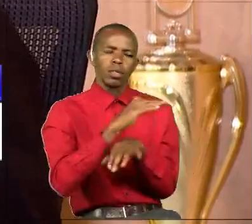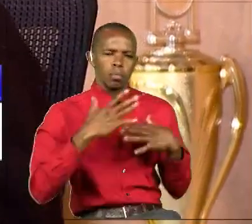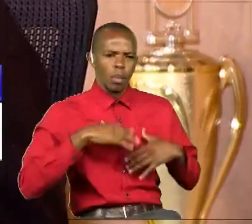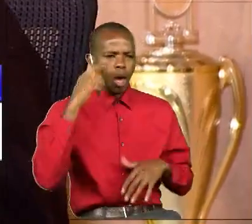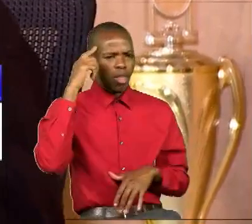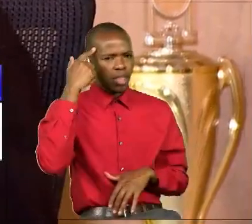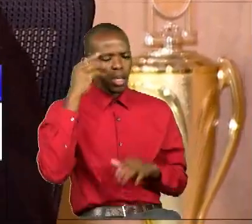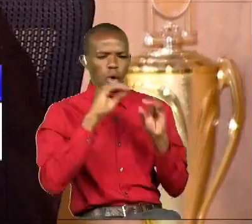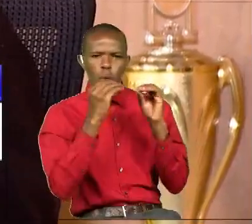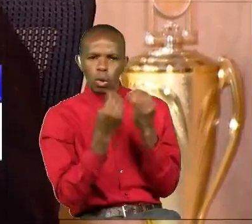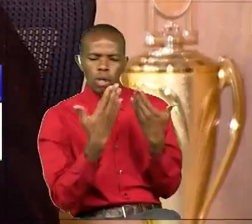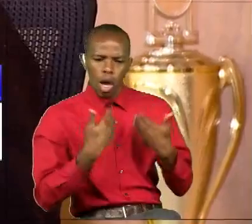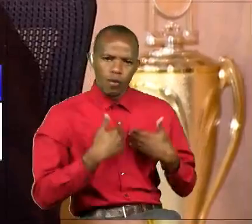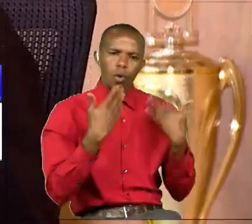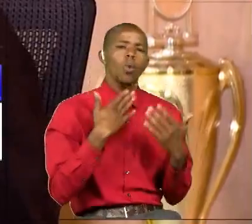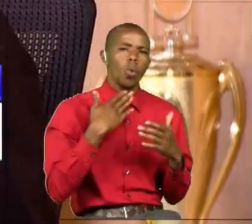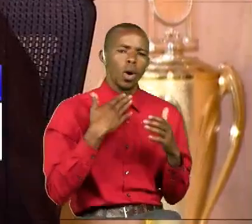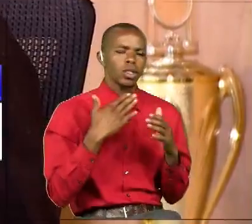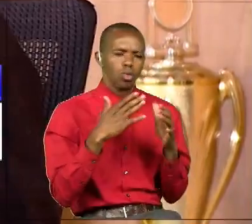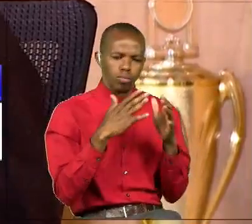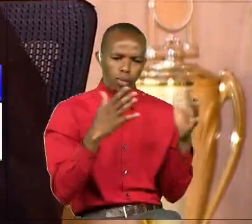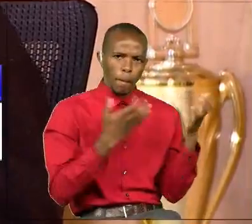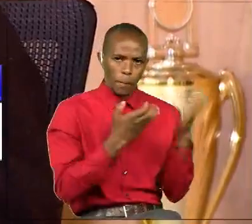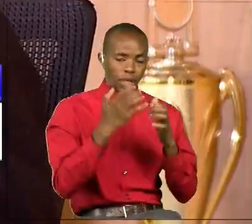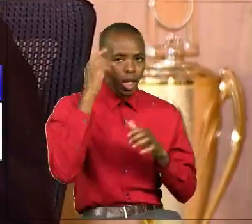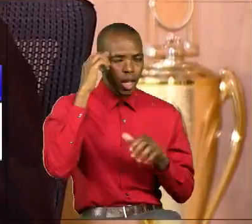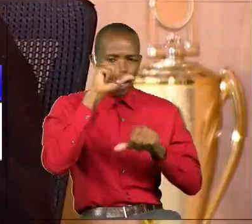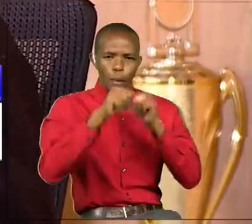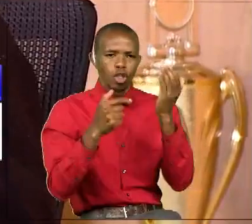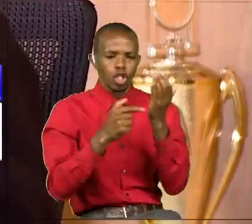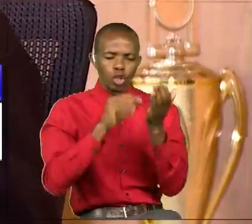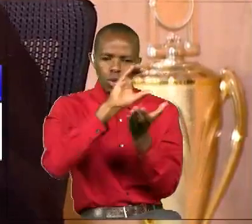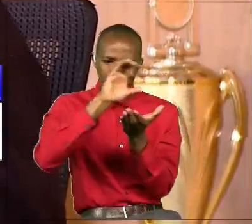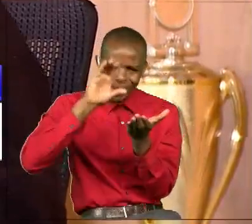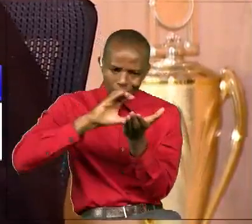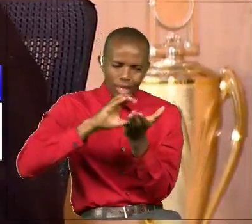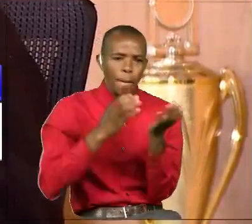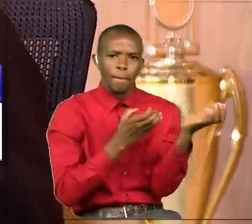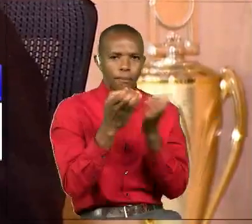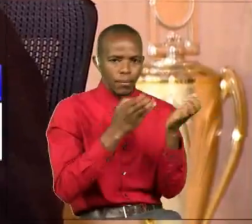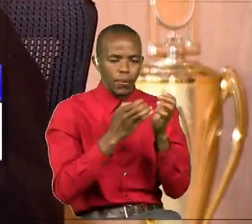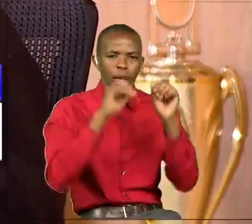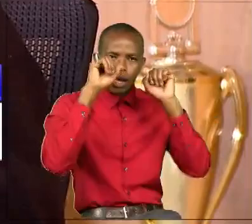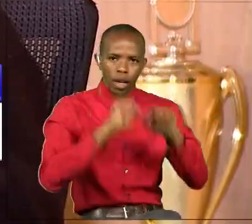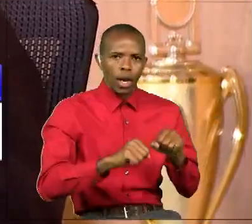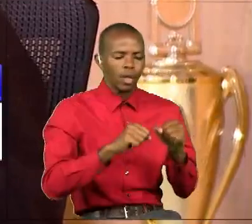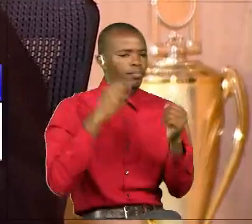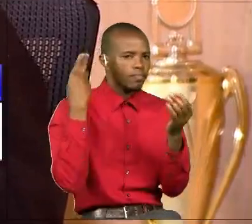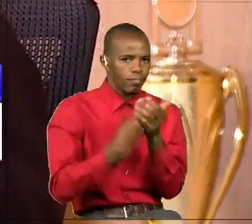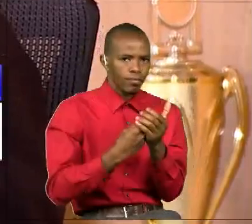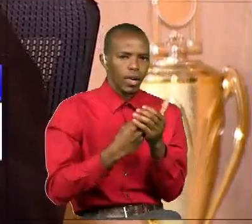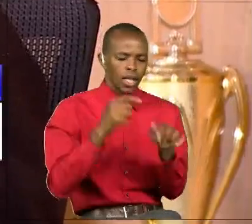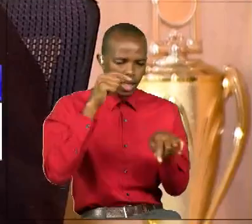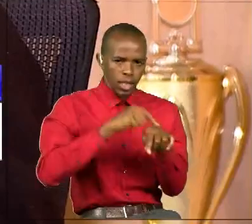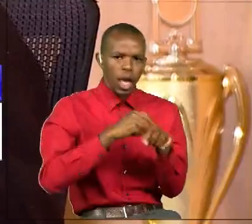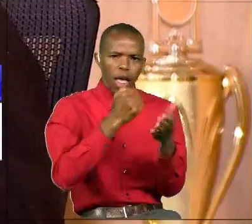you're with an organization or you're thinking of expanding your footprint, is to think of these digital centers as businesses that can be a partner as you go forward.